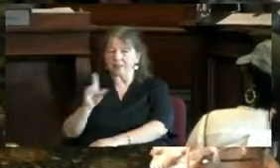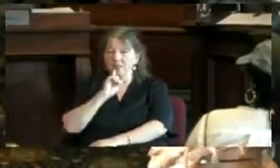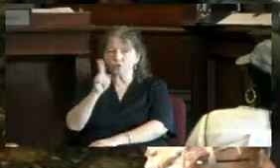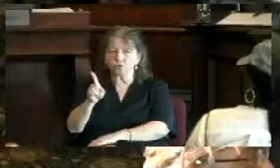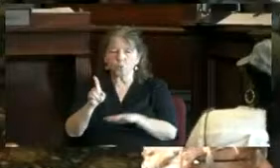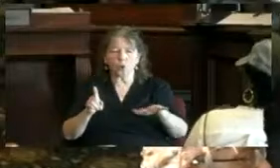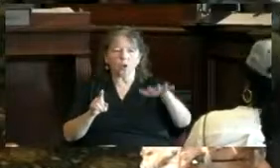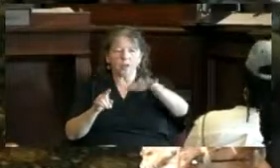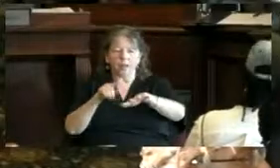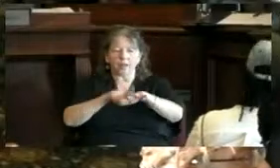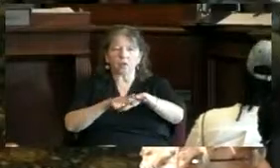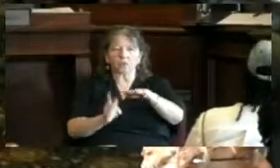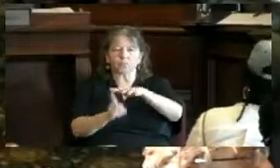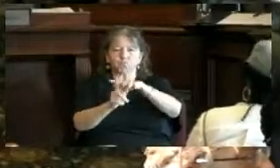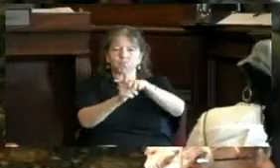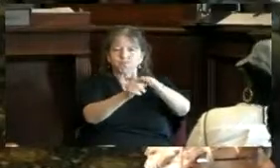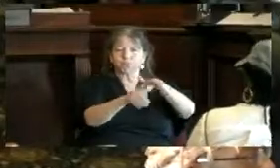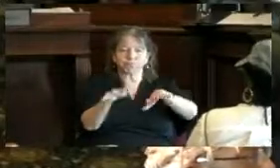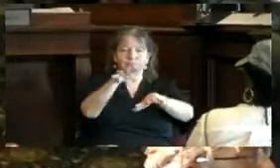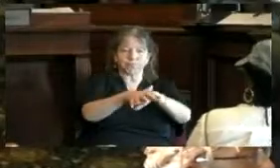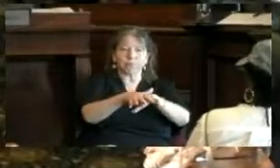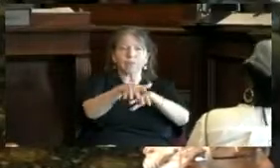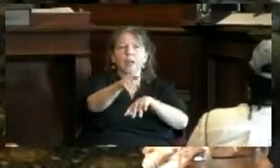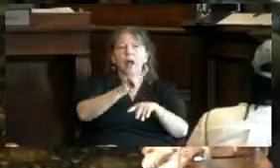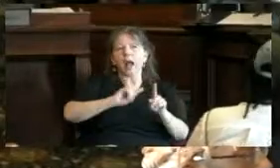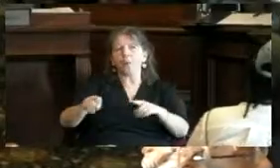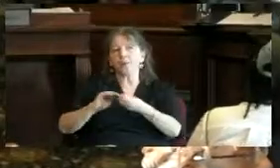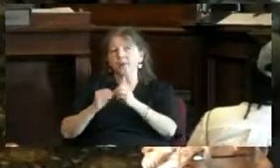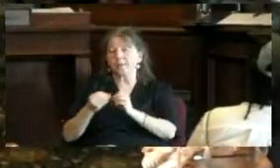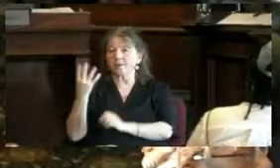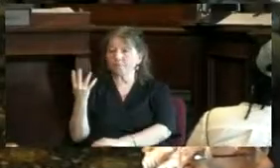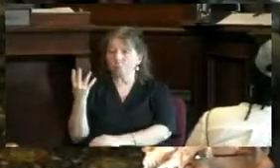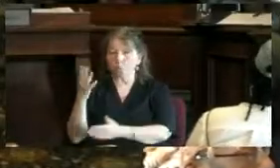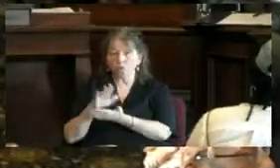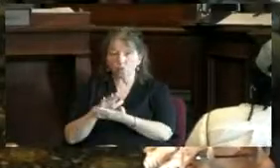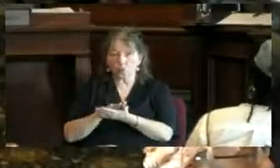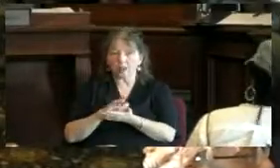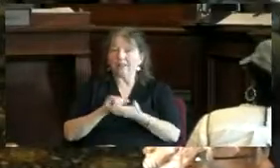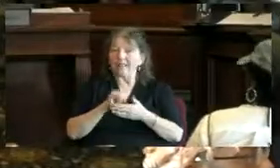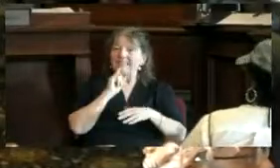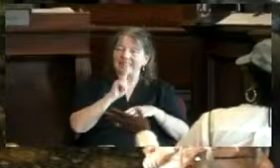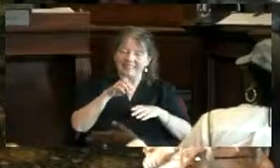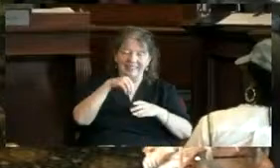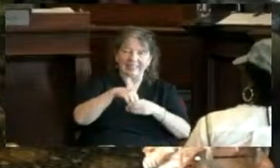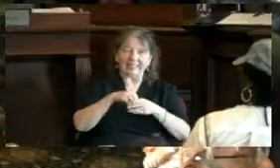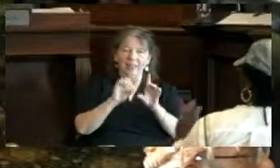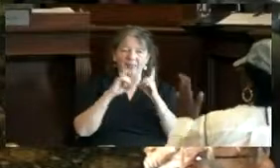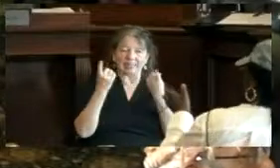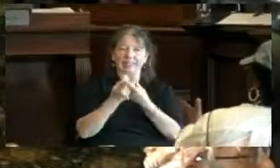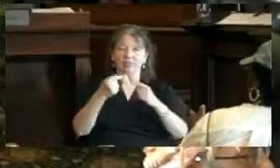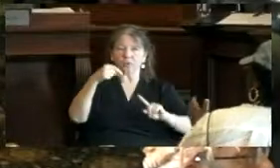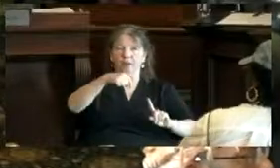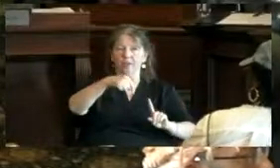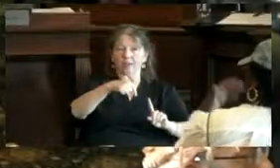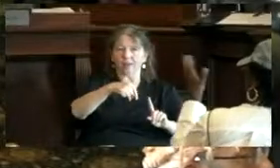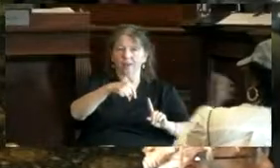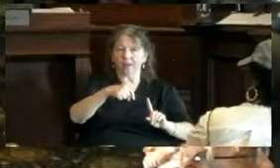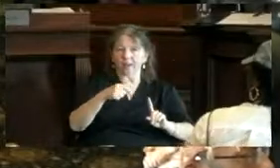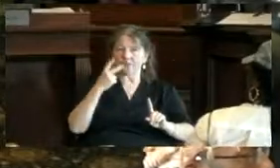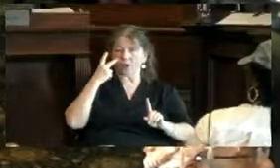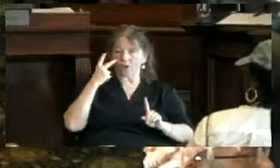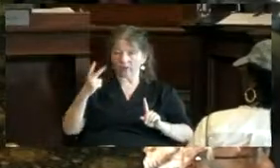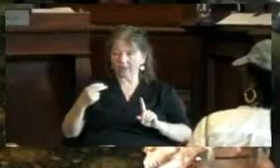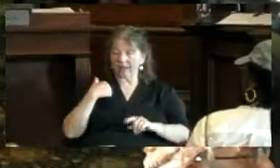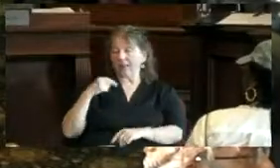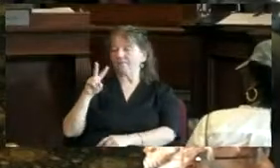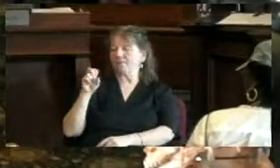schools will come up, because I went to number 4 school, that's in a district that was there. If you look, I lived in Van Acker.